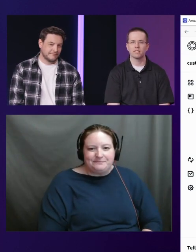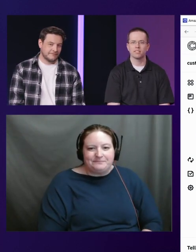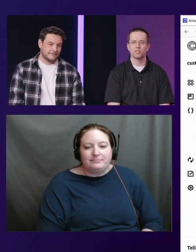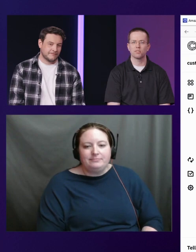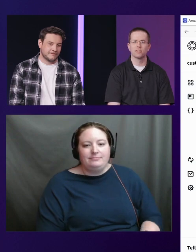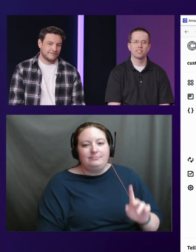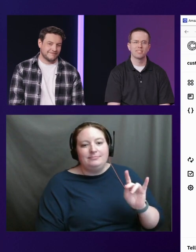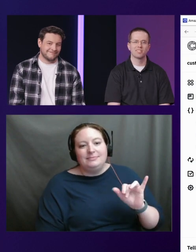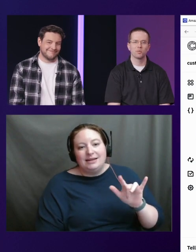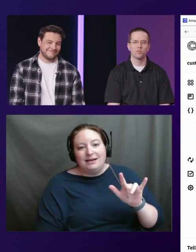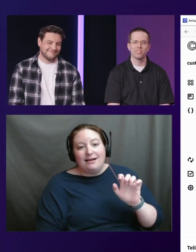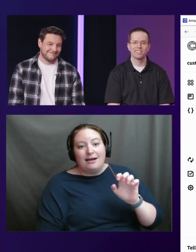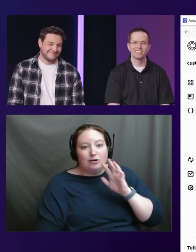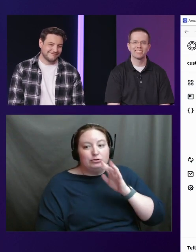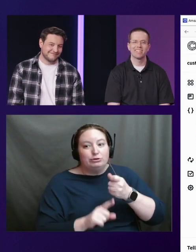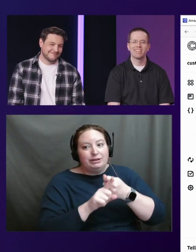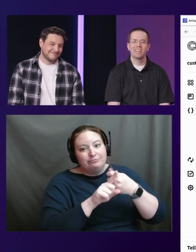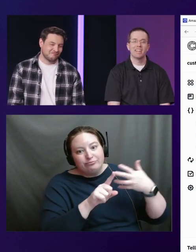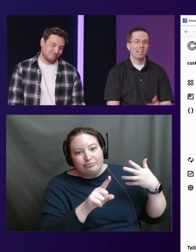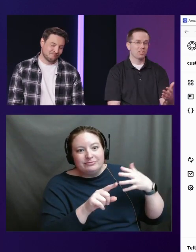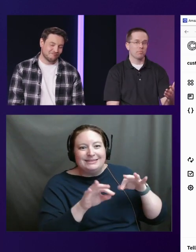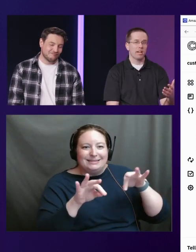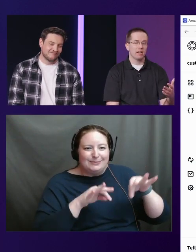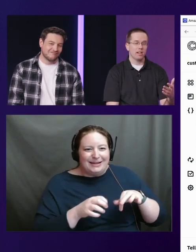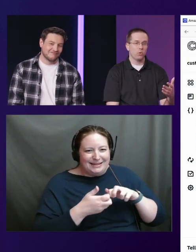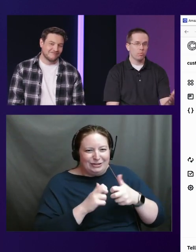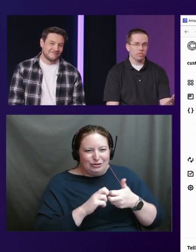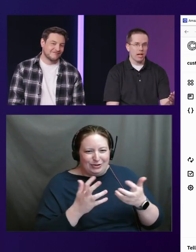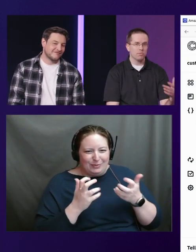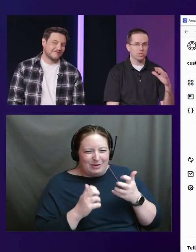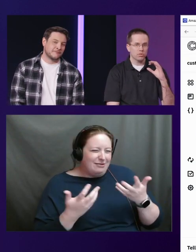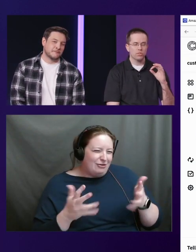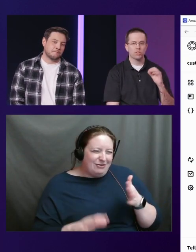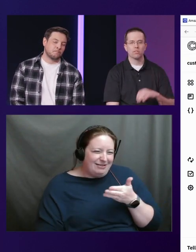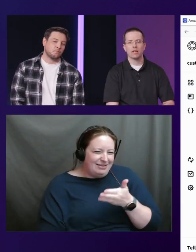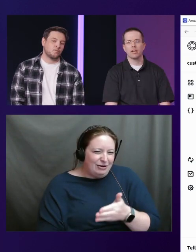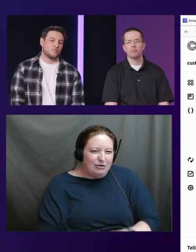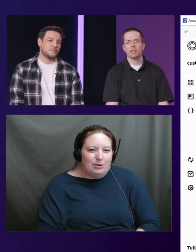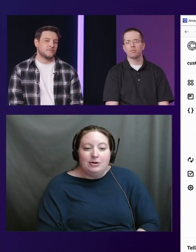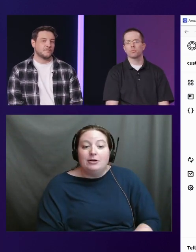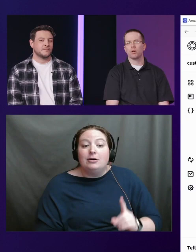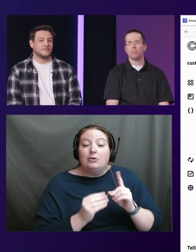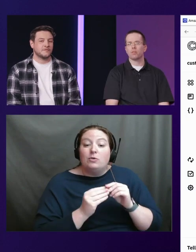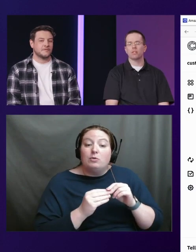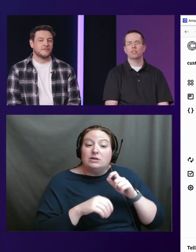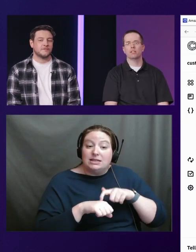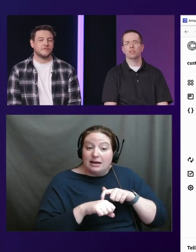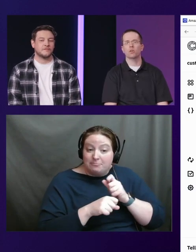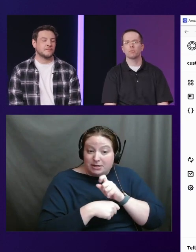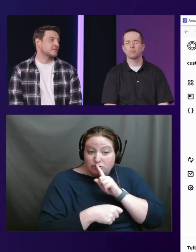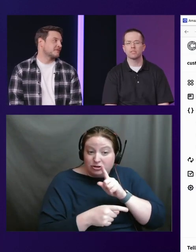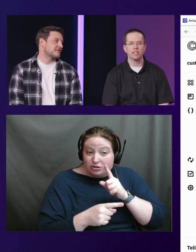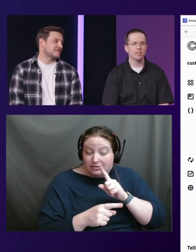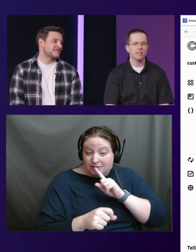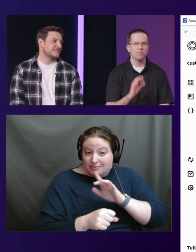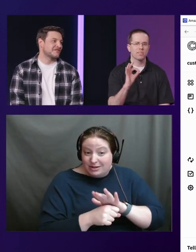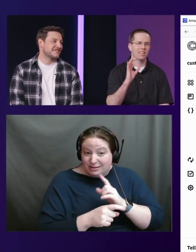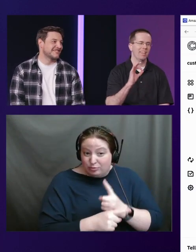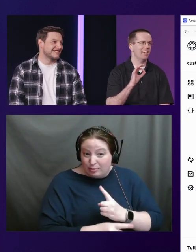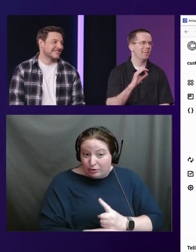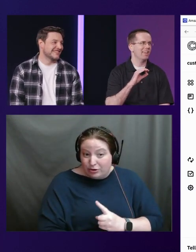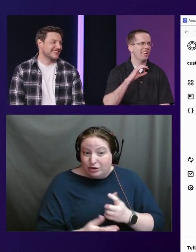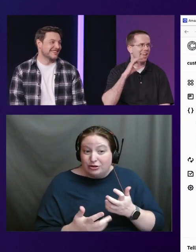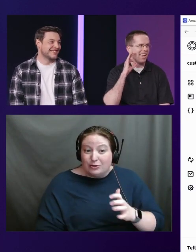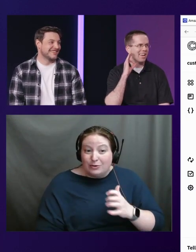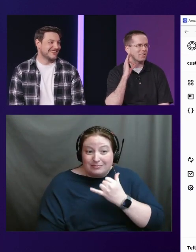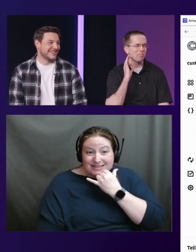me a nice issue to work with. Check my one more time just to ensure that I've got my commits proper. I don't want to make a mistake there. You mean